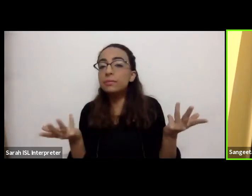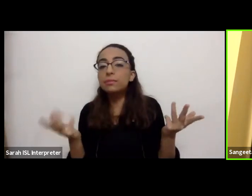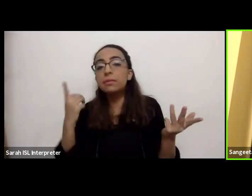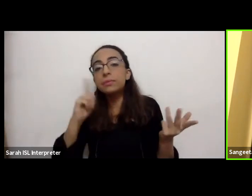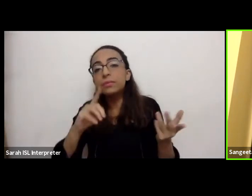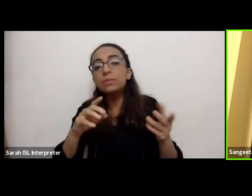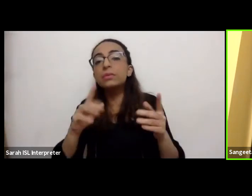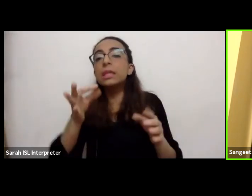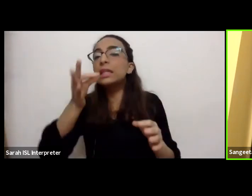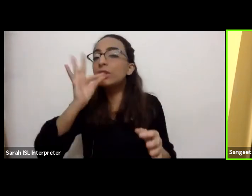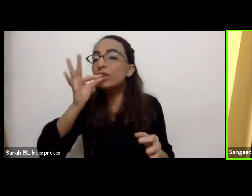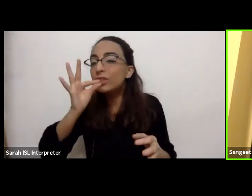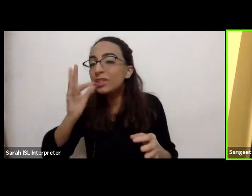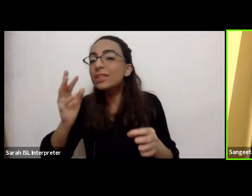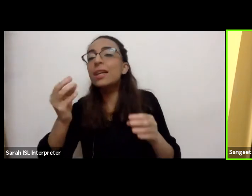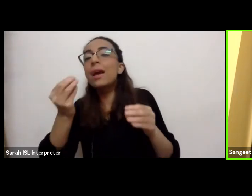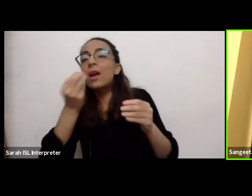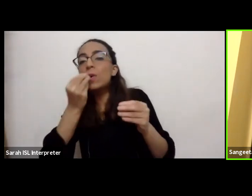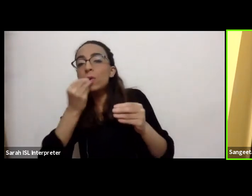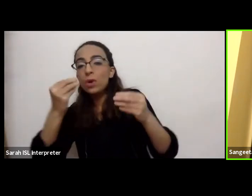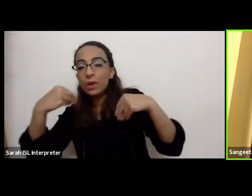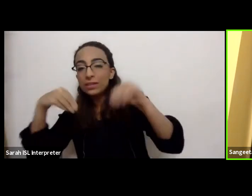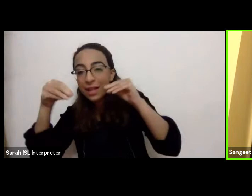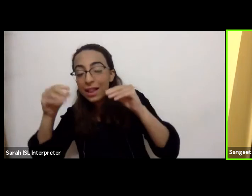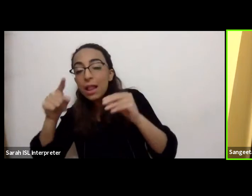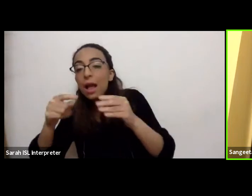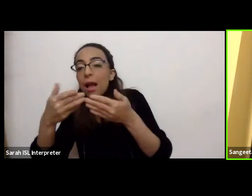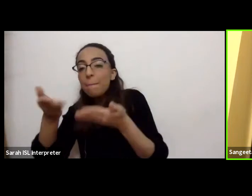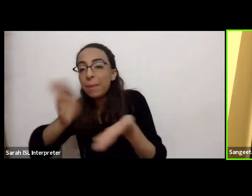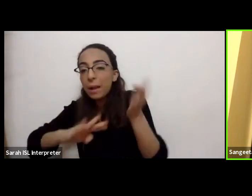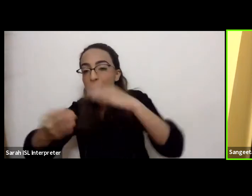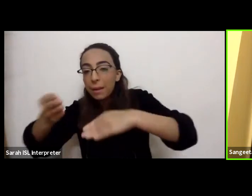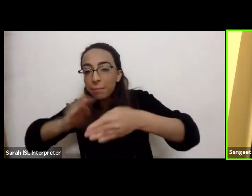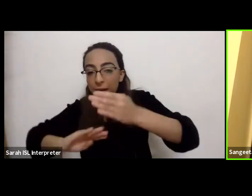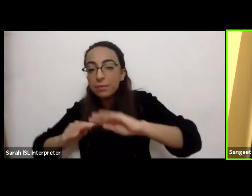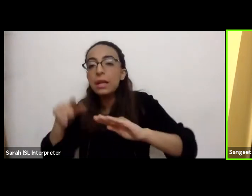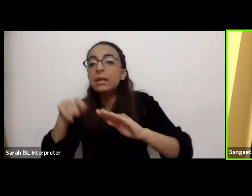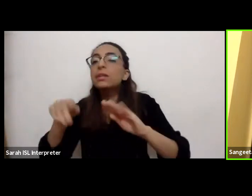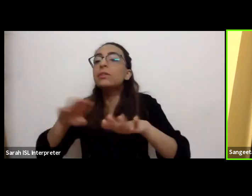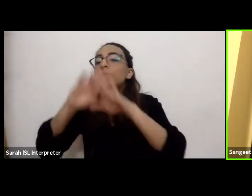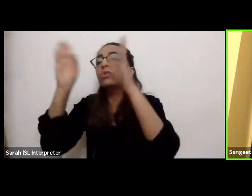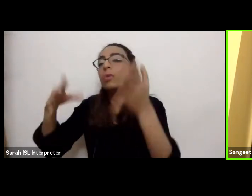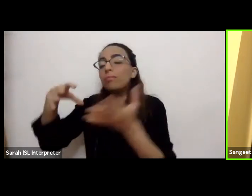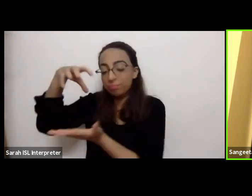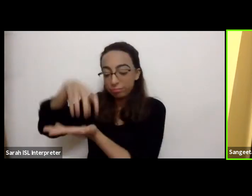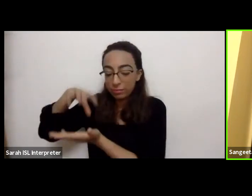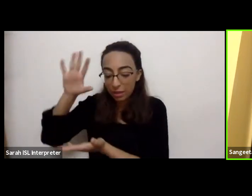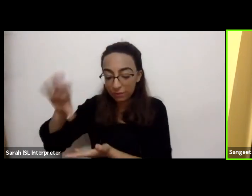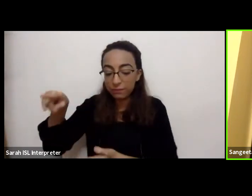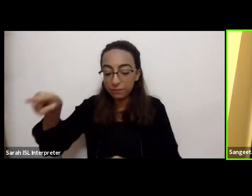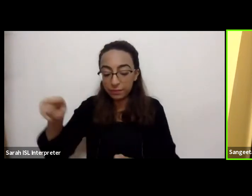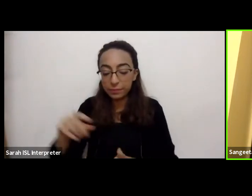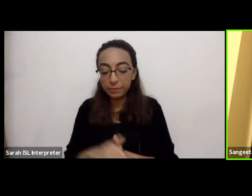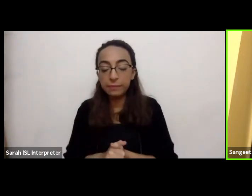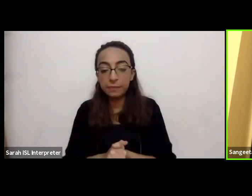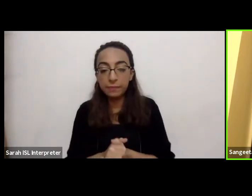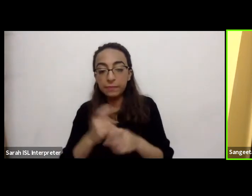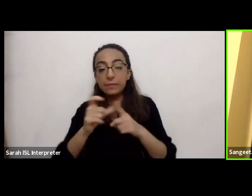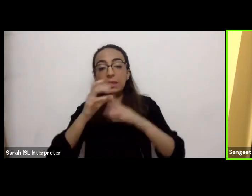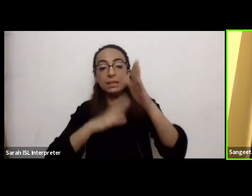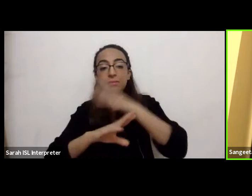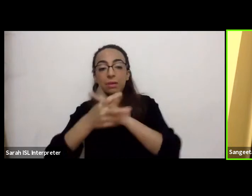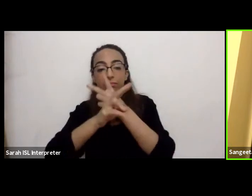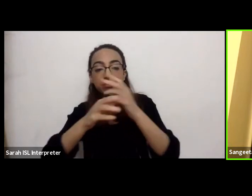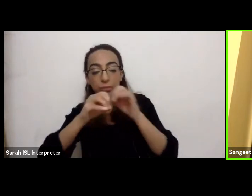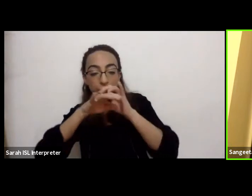small tea and grocery packaging unit where only persons with disabilities from the entire disability